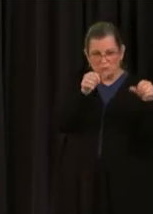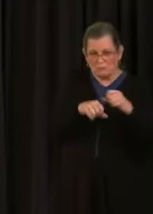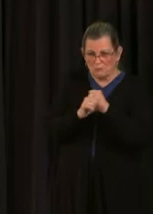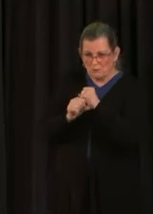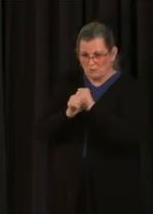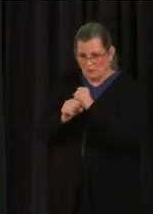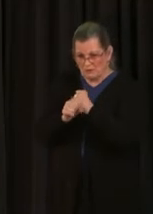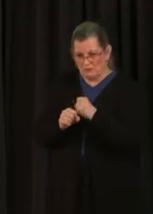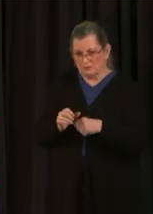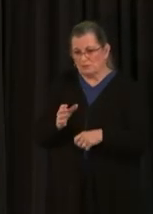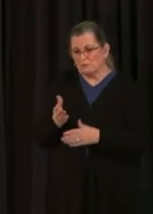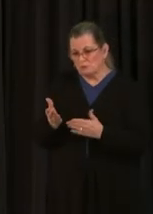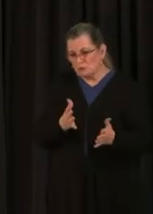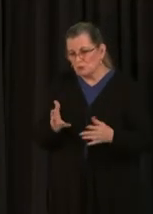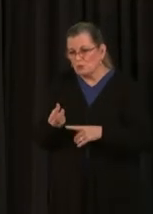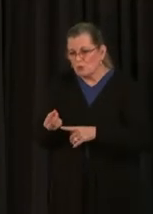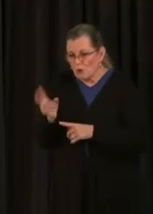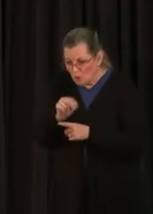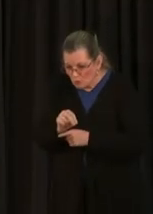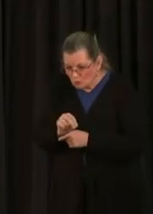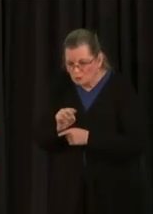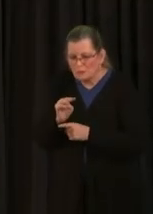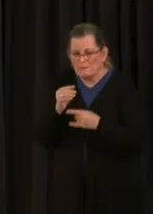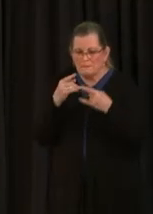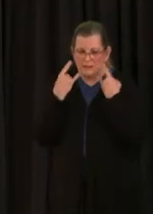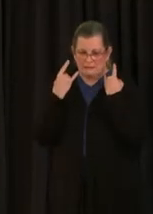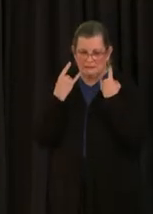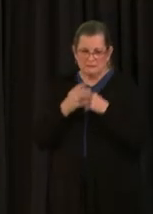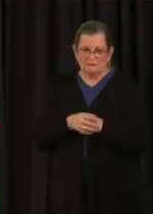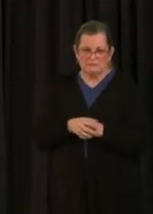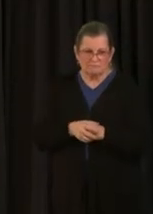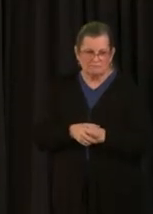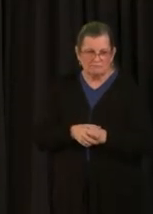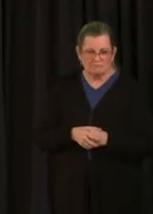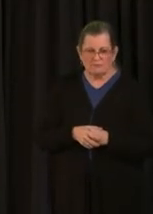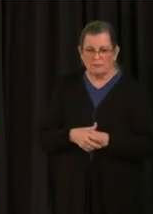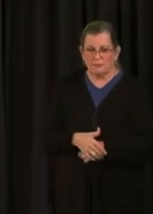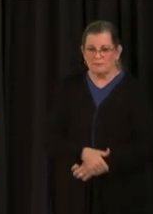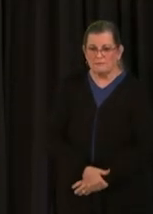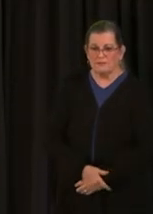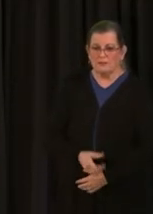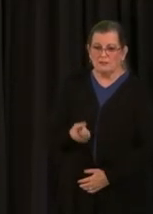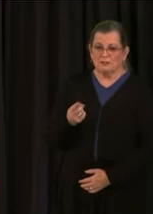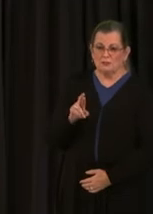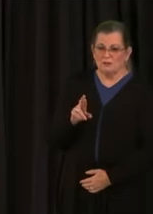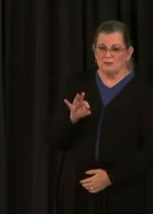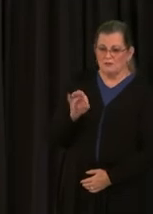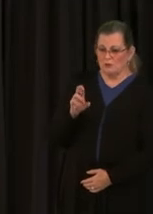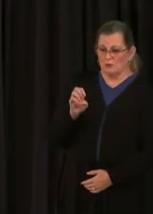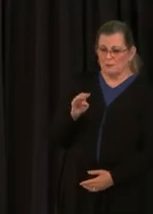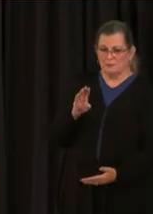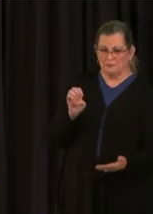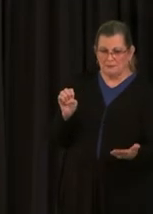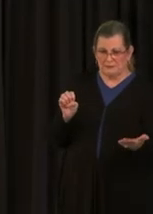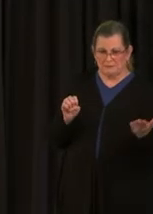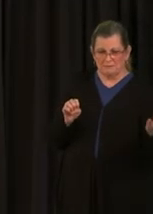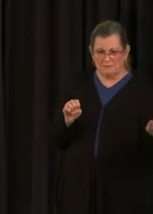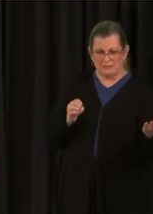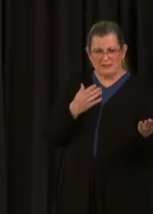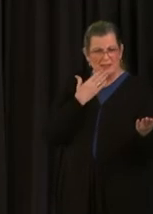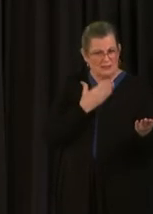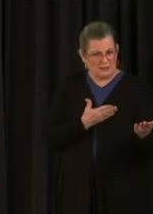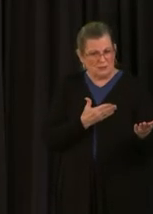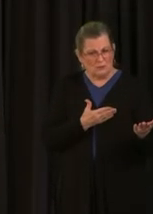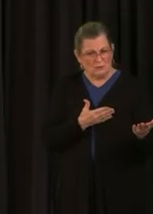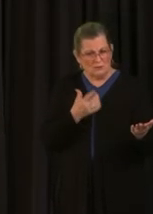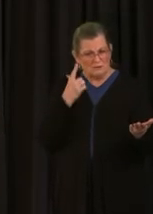forbid them entry into the public conveyance, whether it's a bus or rail, and you can also remove them from a public conveyance at the nearest opportunity if they refuse